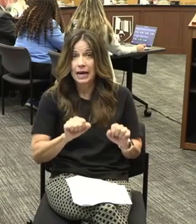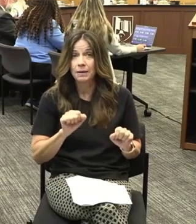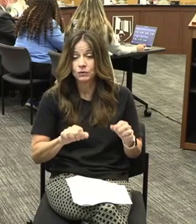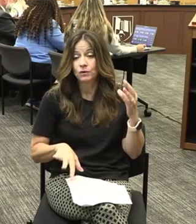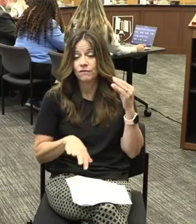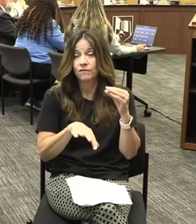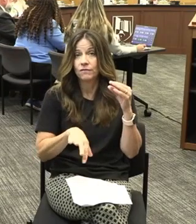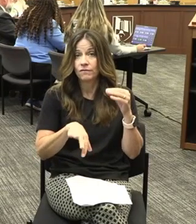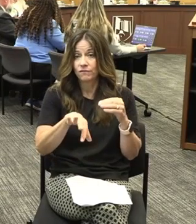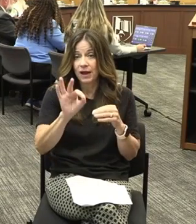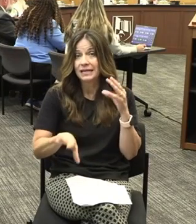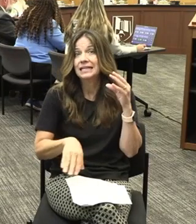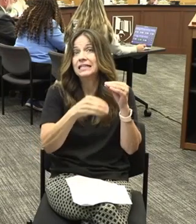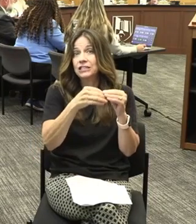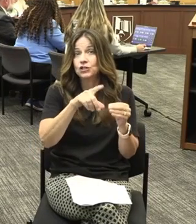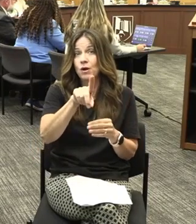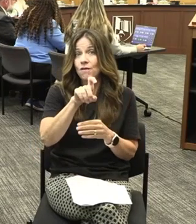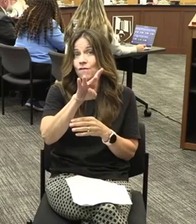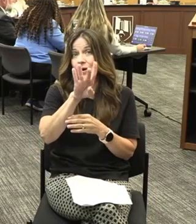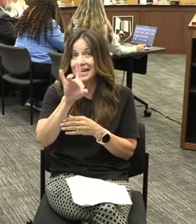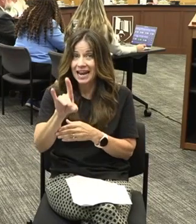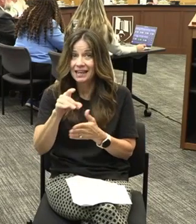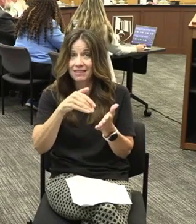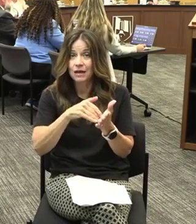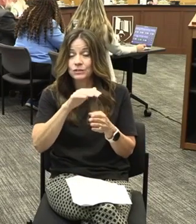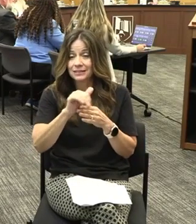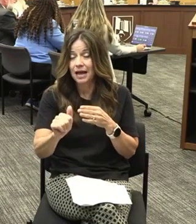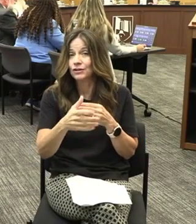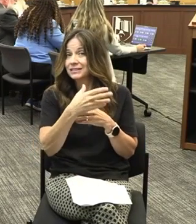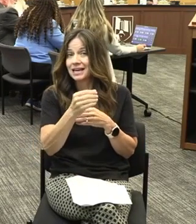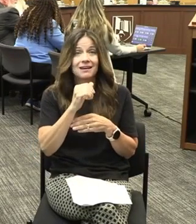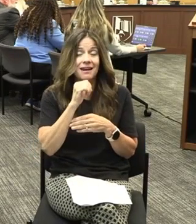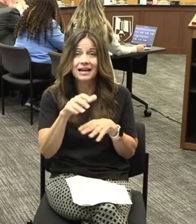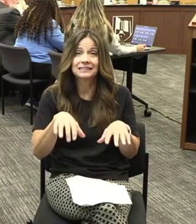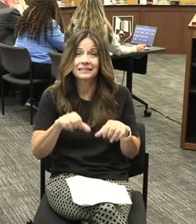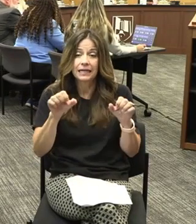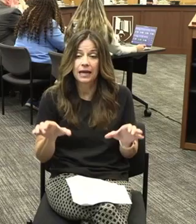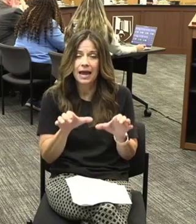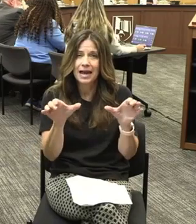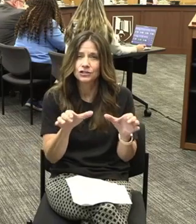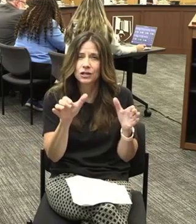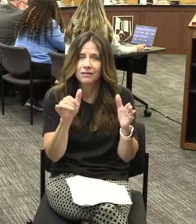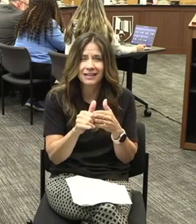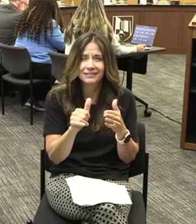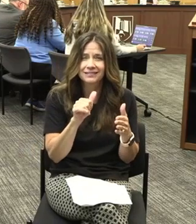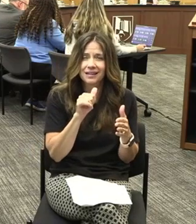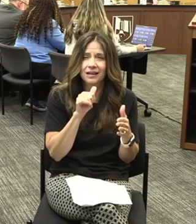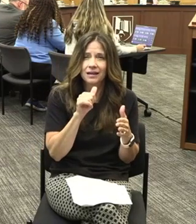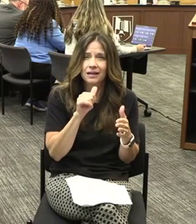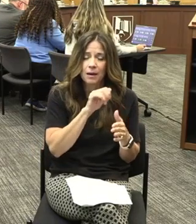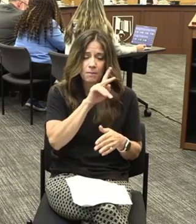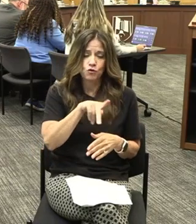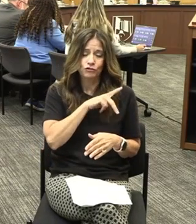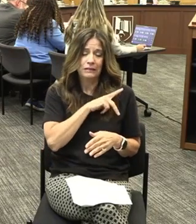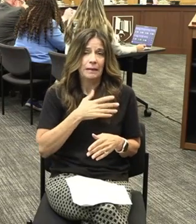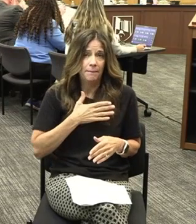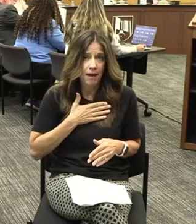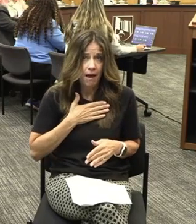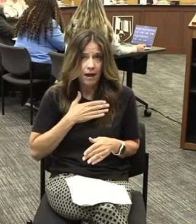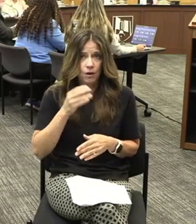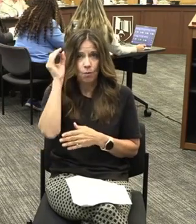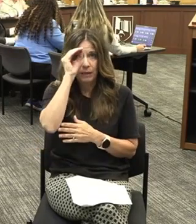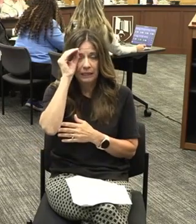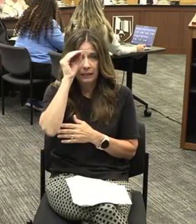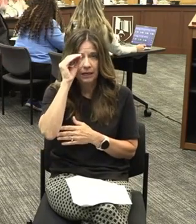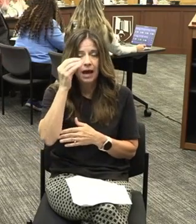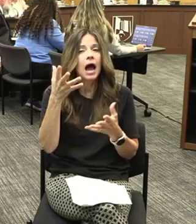additional $148,000 of reduction and then not taking action on that is a little short-sighted. And that is a personal opinion. So